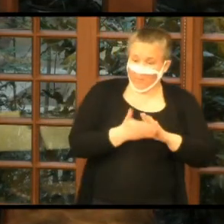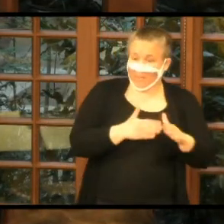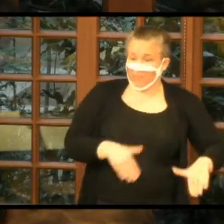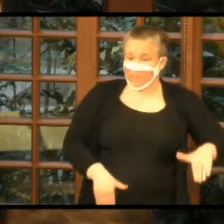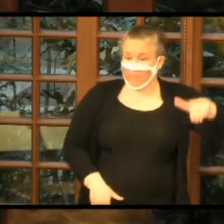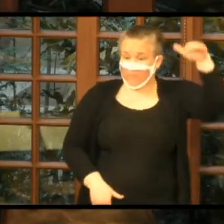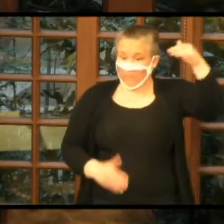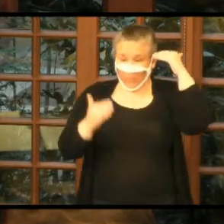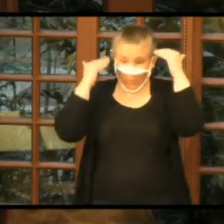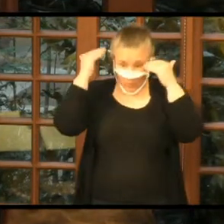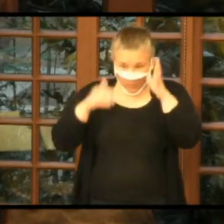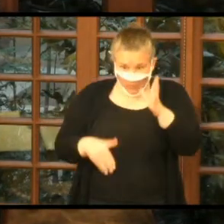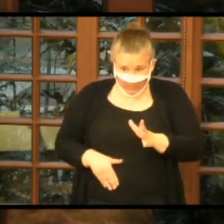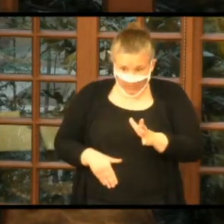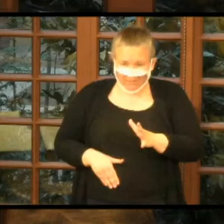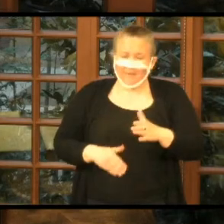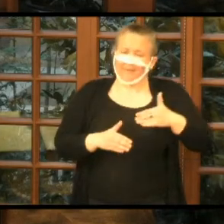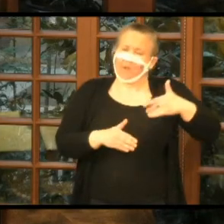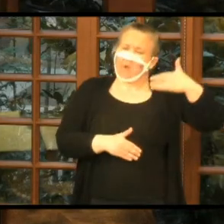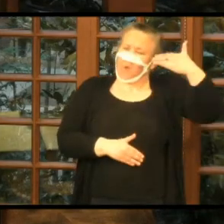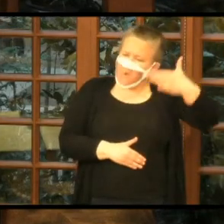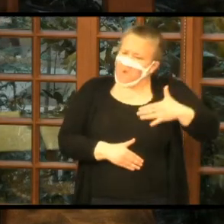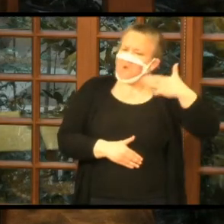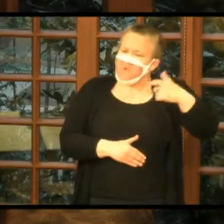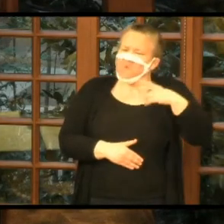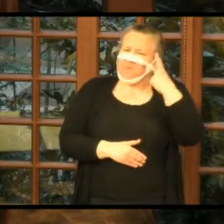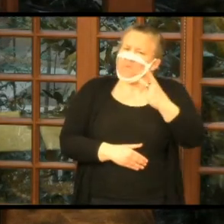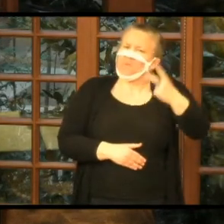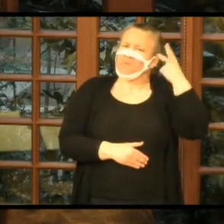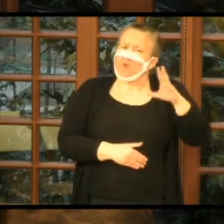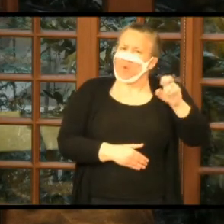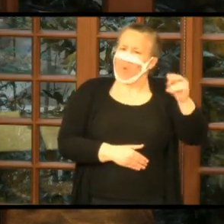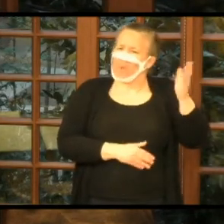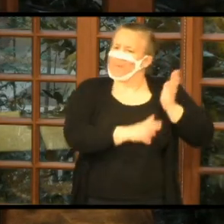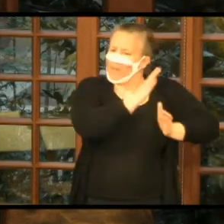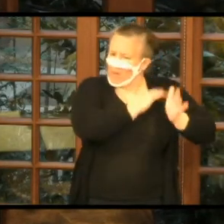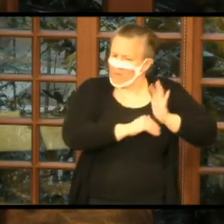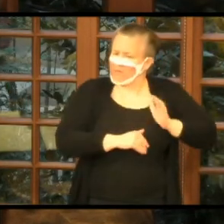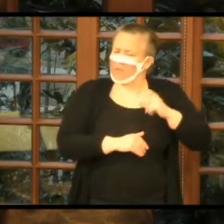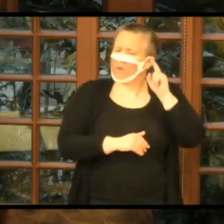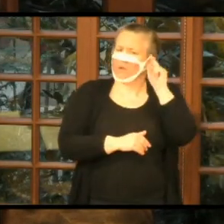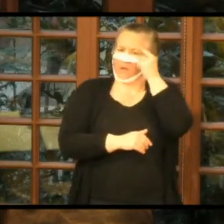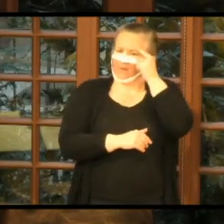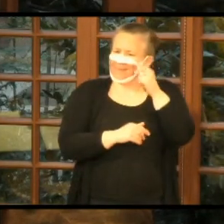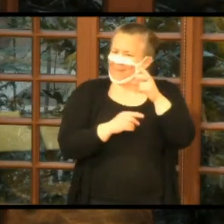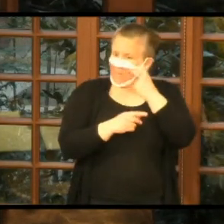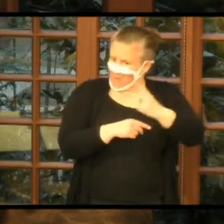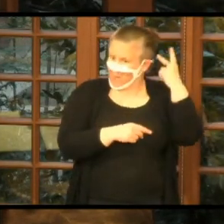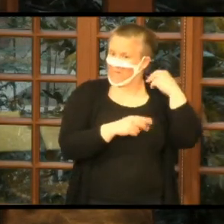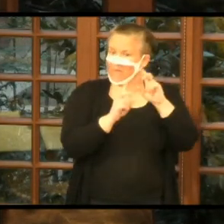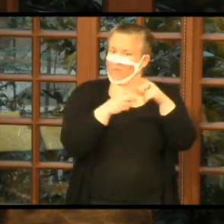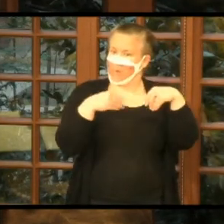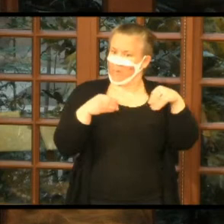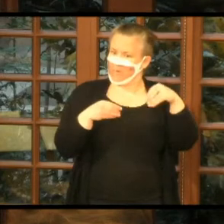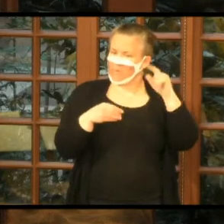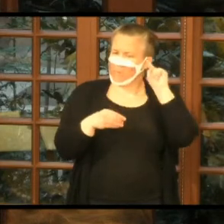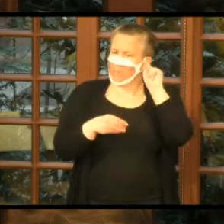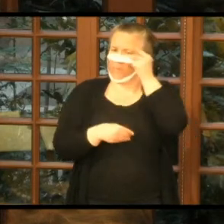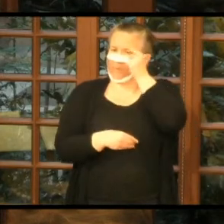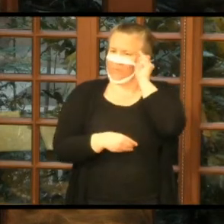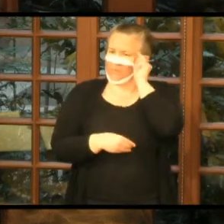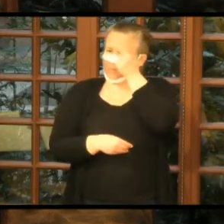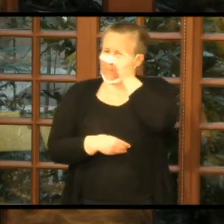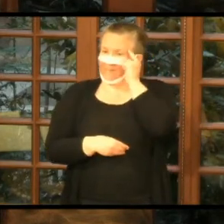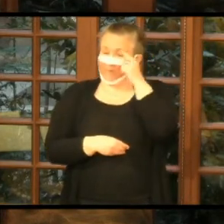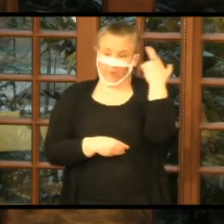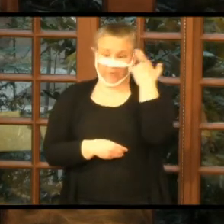woman, she would, on occasion, think back to her own past and come across the memory of the department store for reasons she did